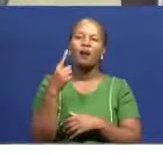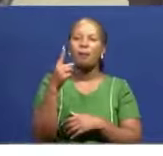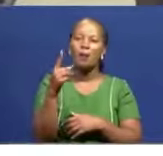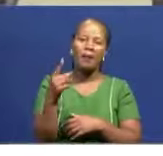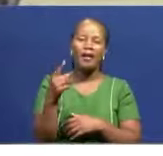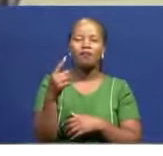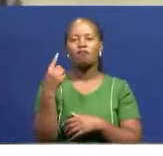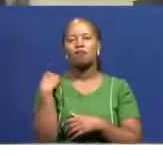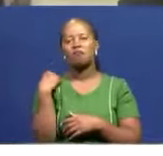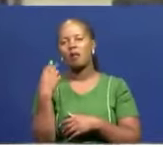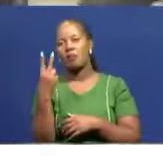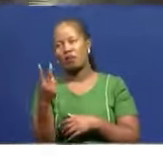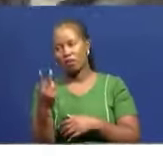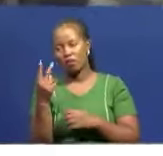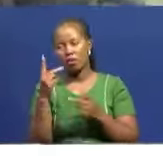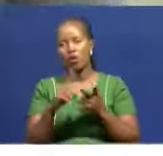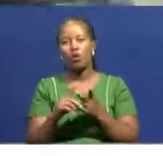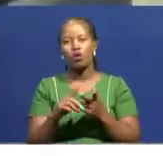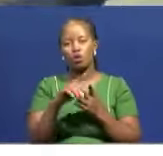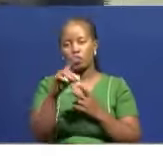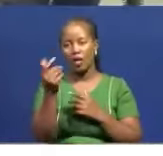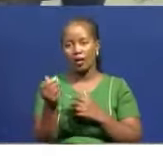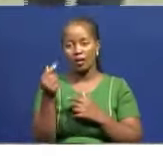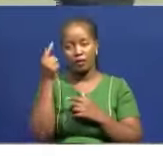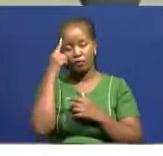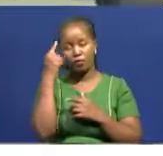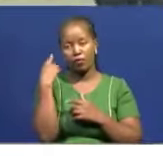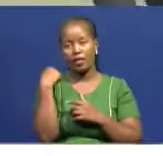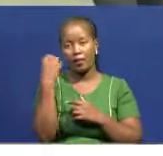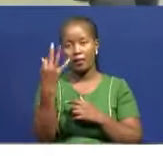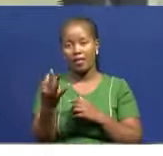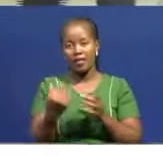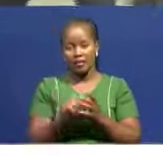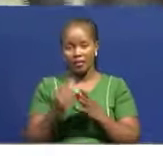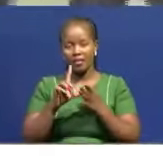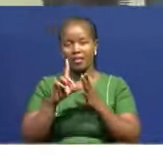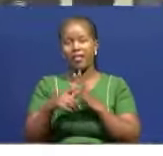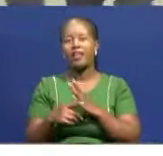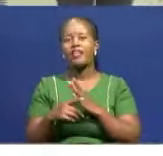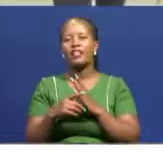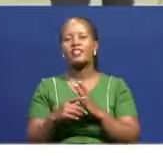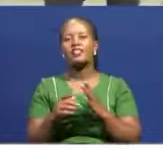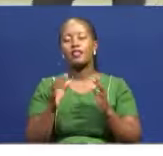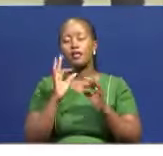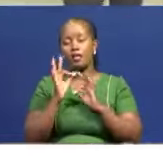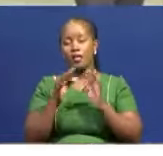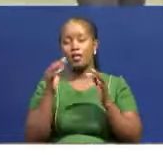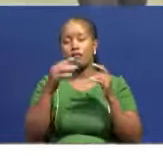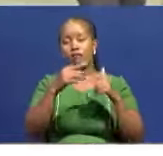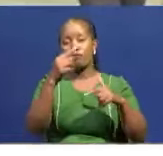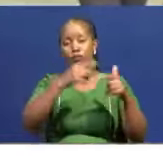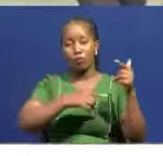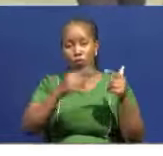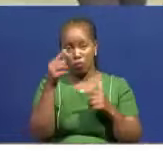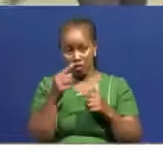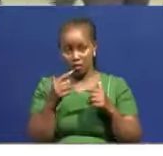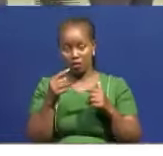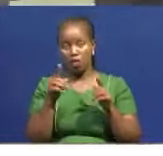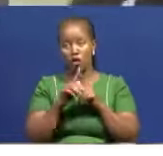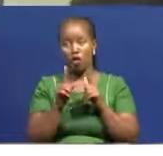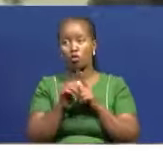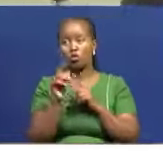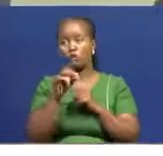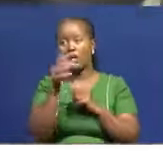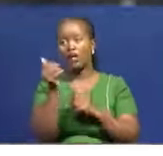and then number two plays number three. And then after that, it's winner takes all. Because if you win that game, once you're in the semis, you're in the HSBC